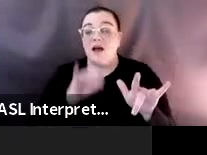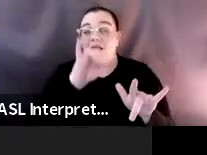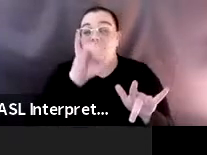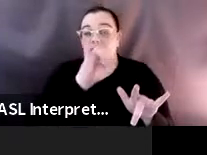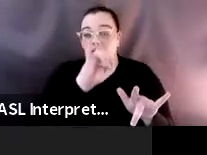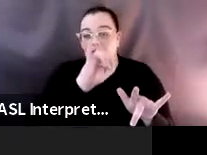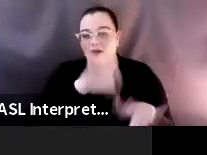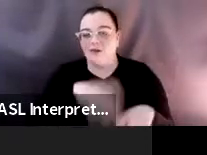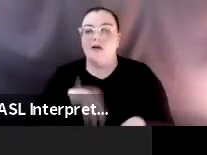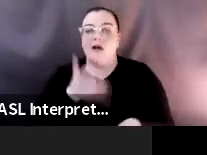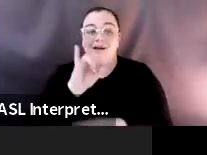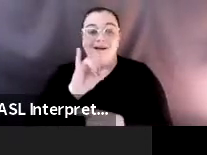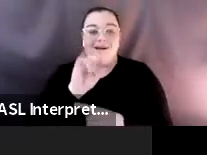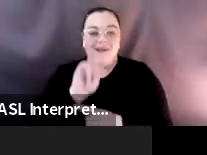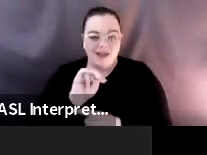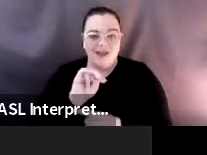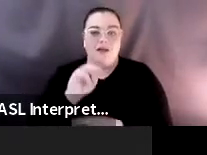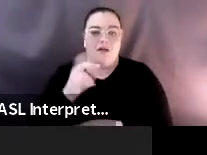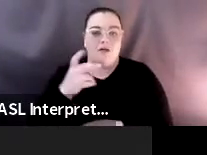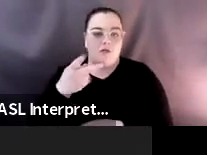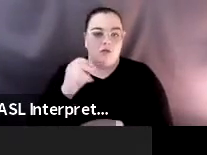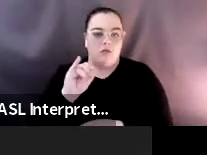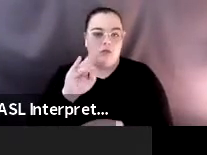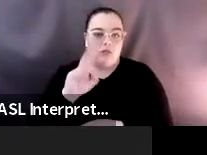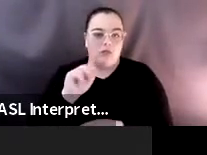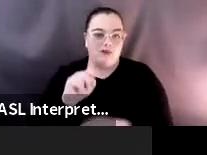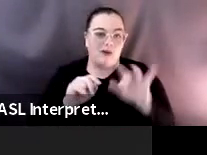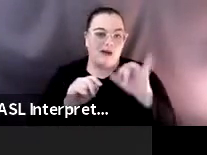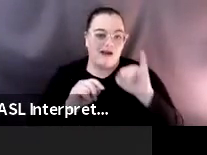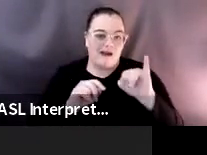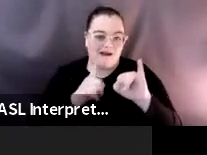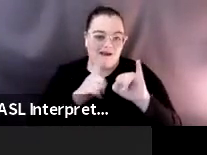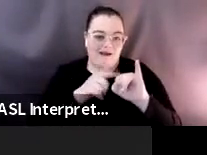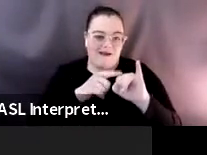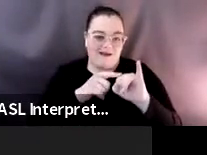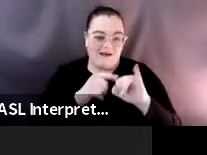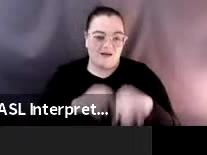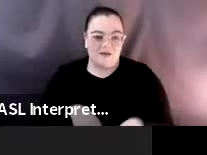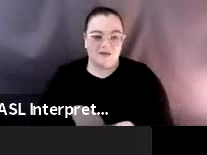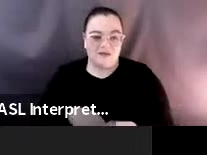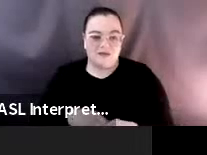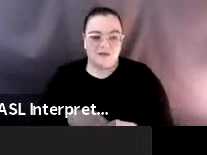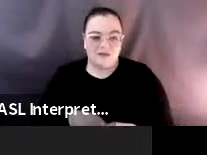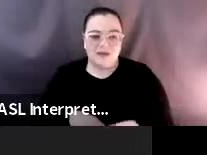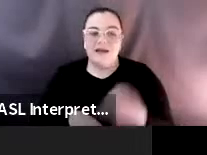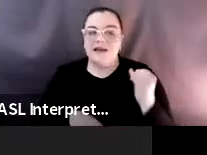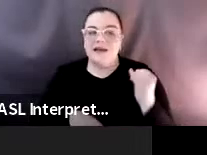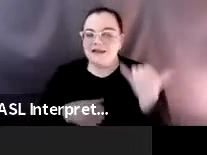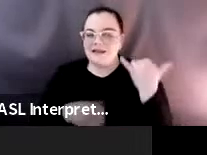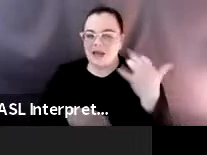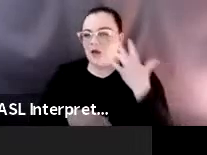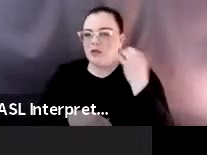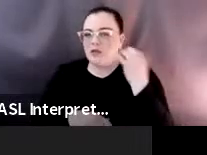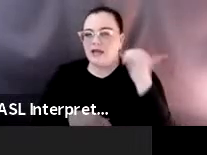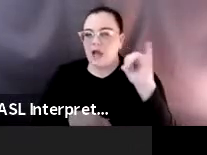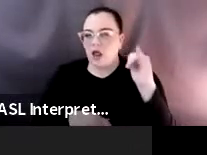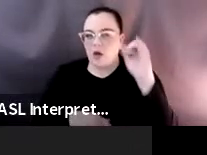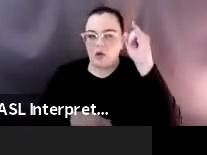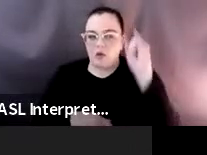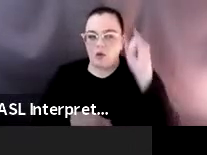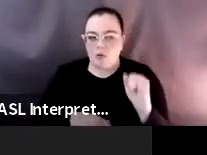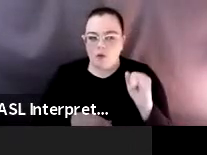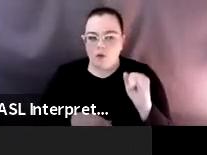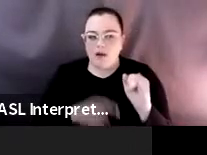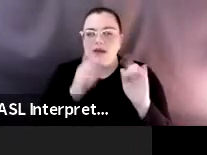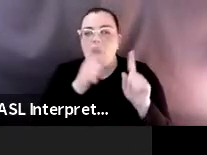in, pretty easy to remember. So I'm going to press the I key. And you can see where my cursor was is a yellow line now. Now I'm going to go to the end and sort of